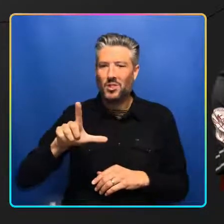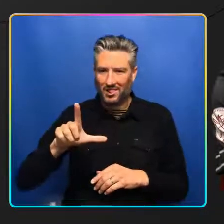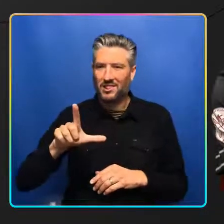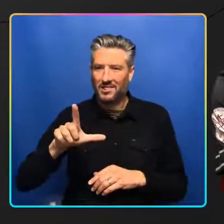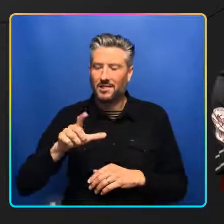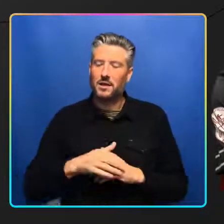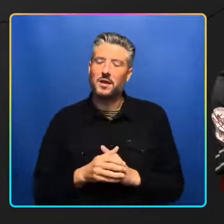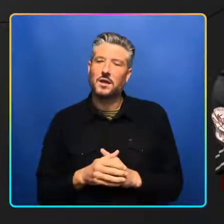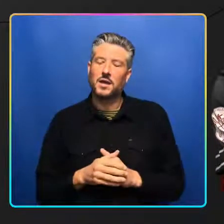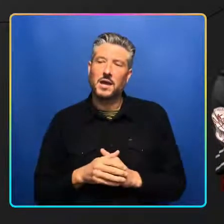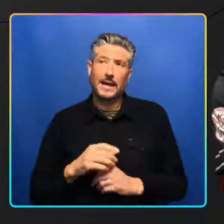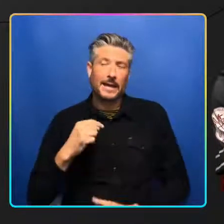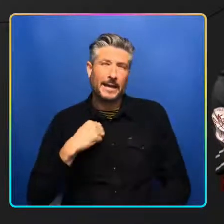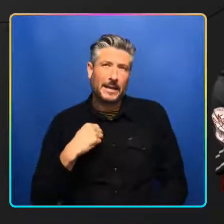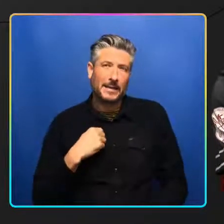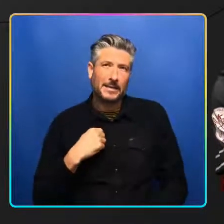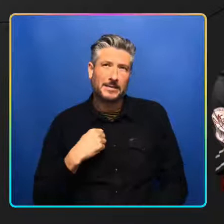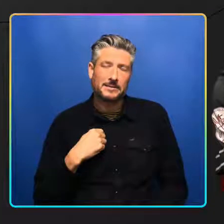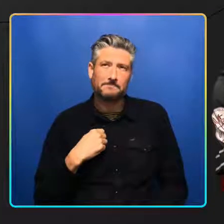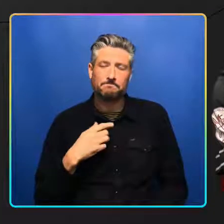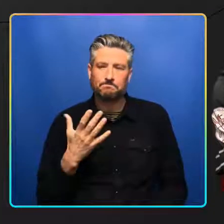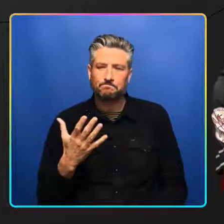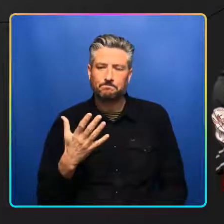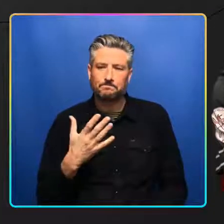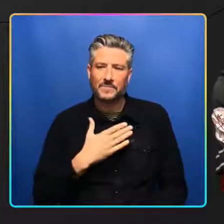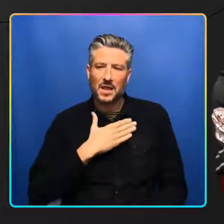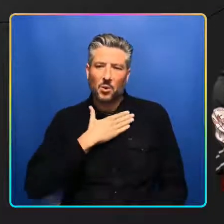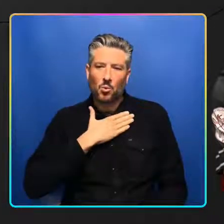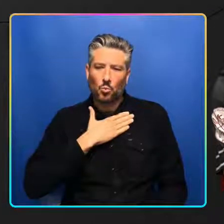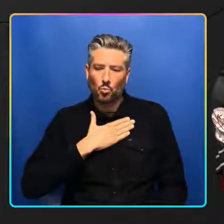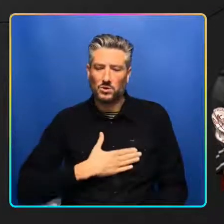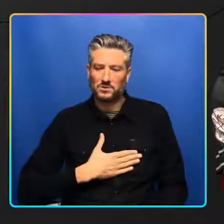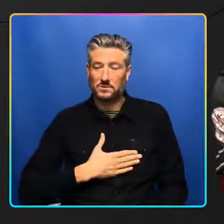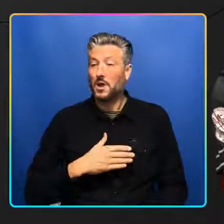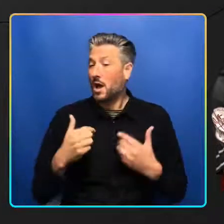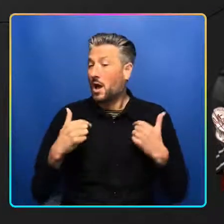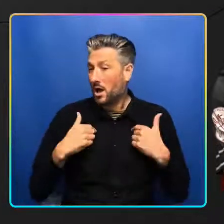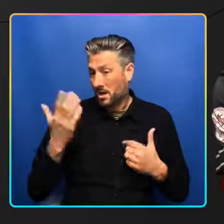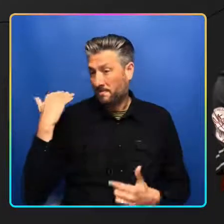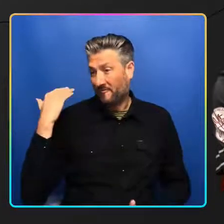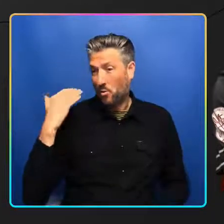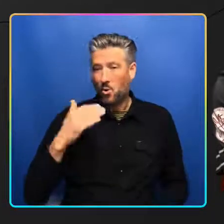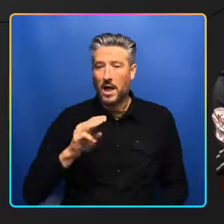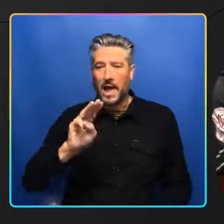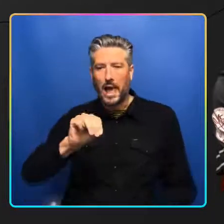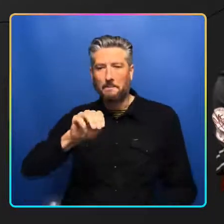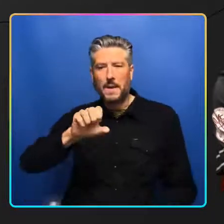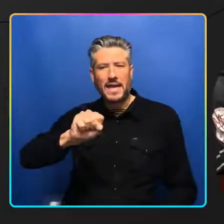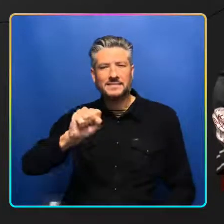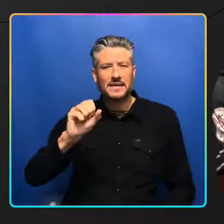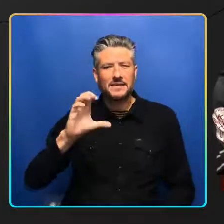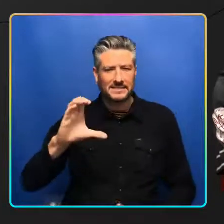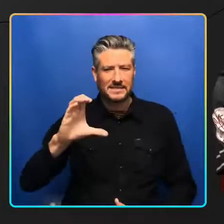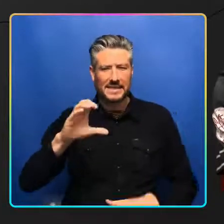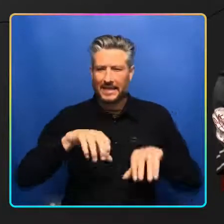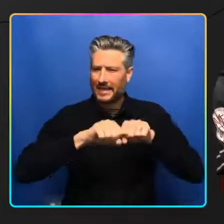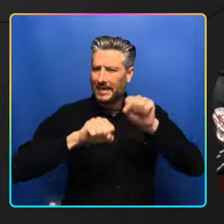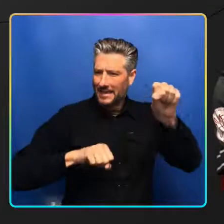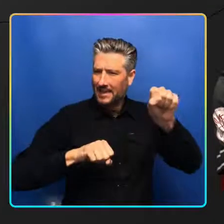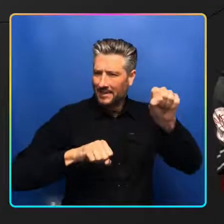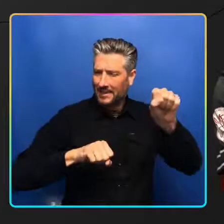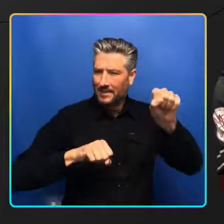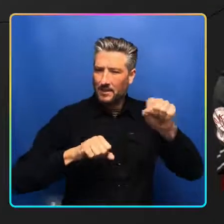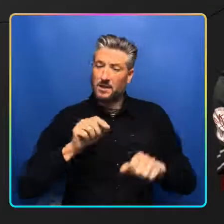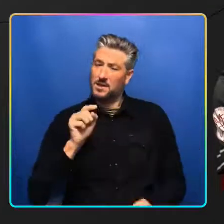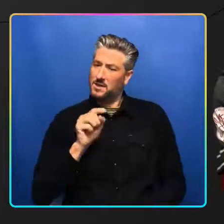would like to revisit the things that I learned in my master's, so like the bio-inspired algorithms and